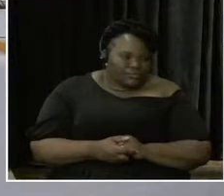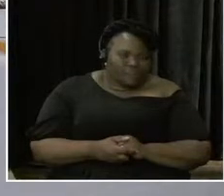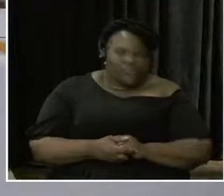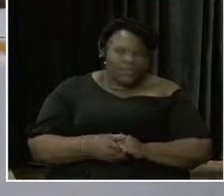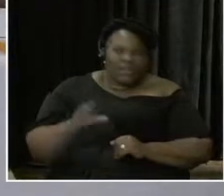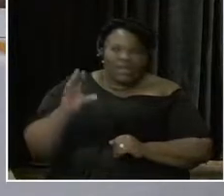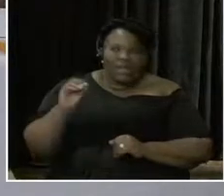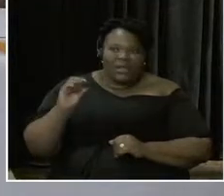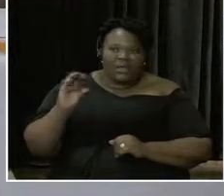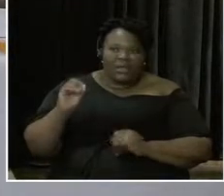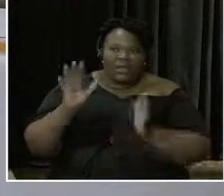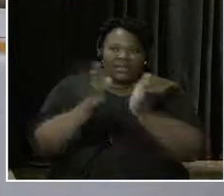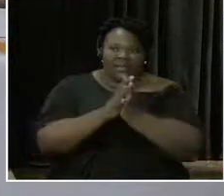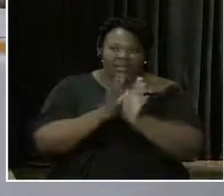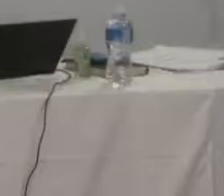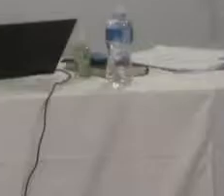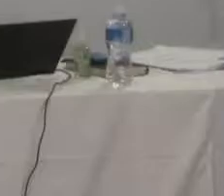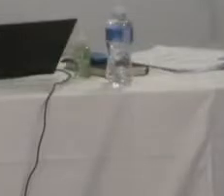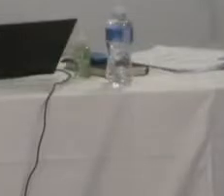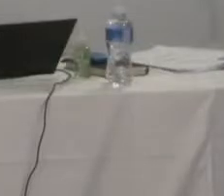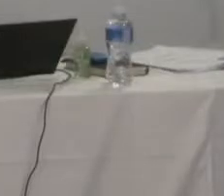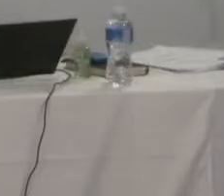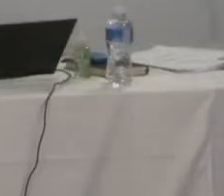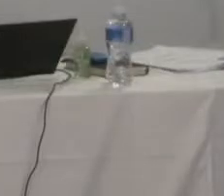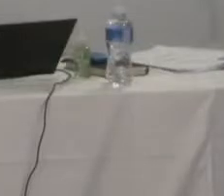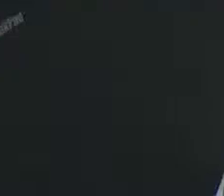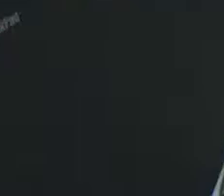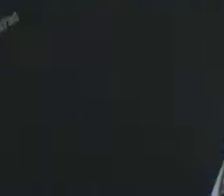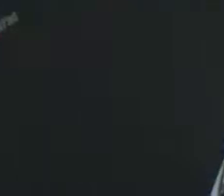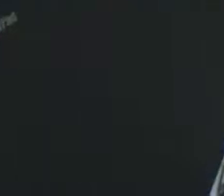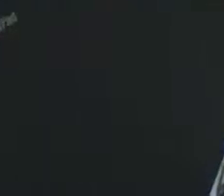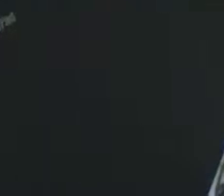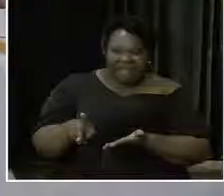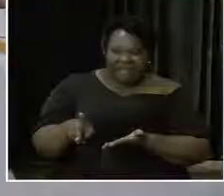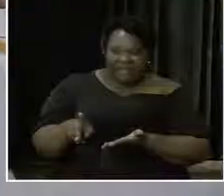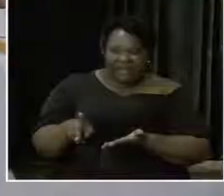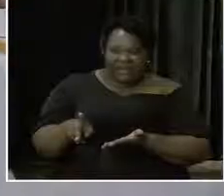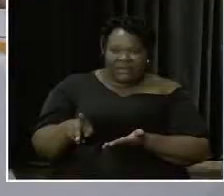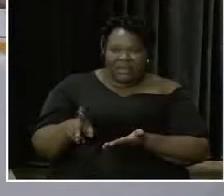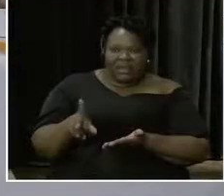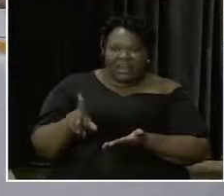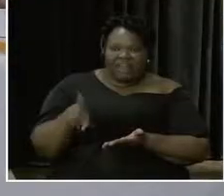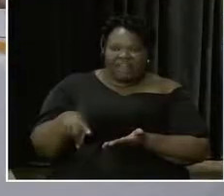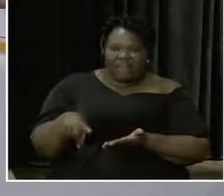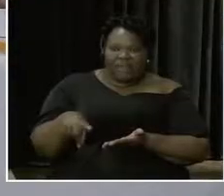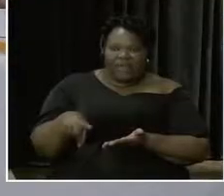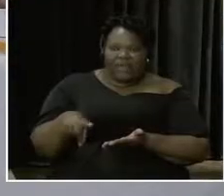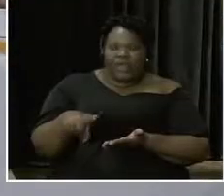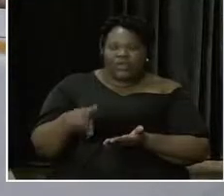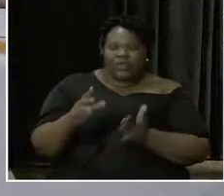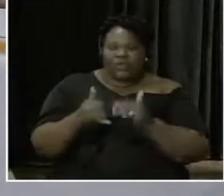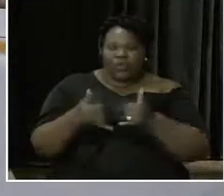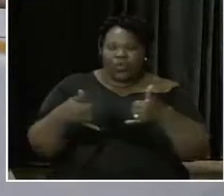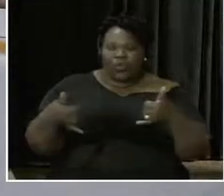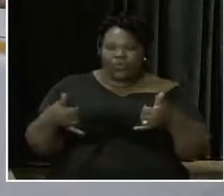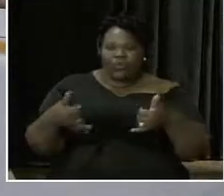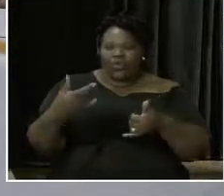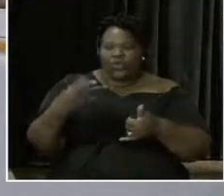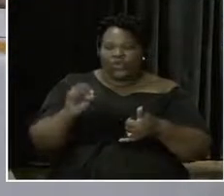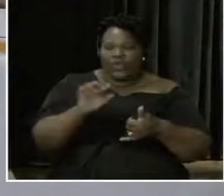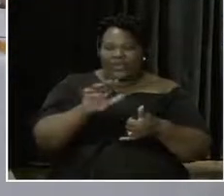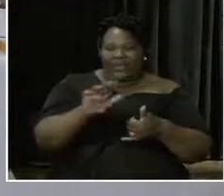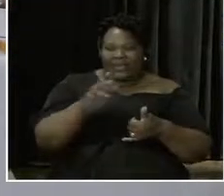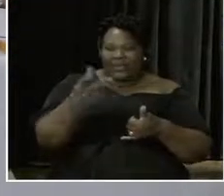Item number 13, funding approval for payments of performance rewards for 2019-2020 financial